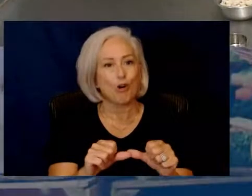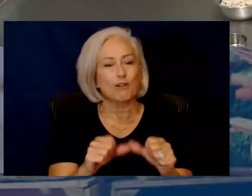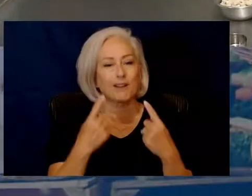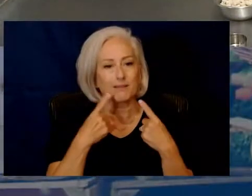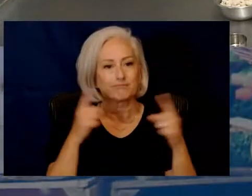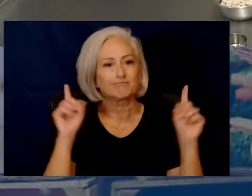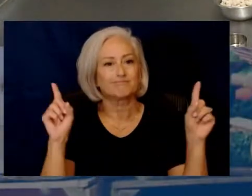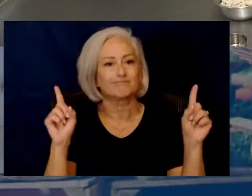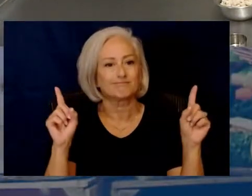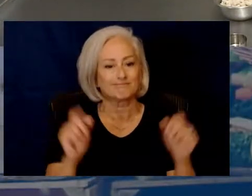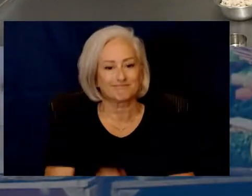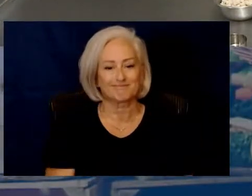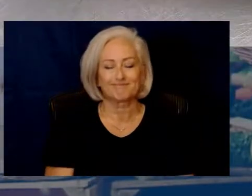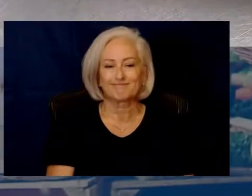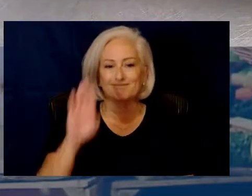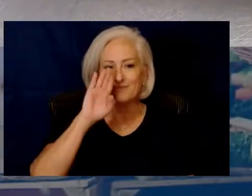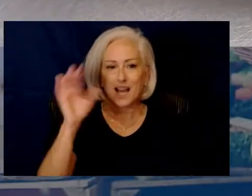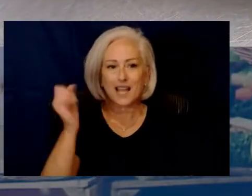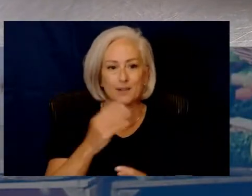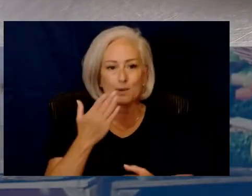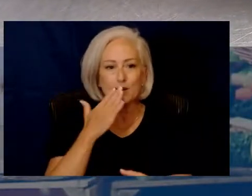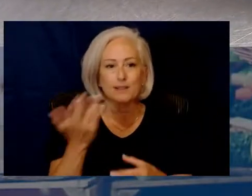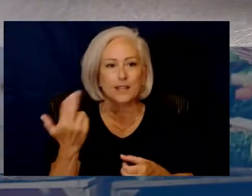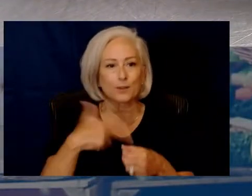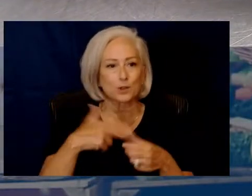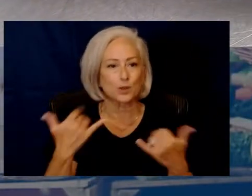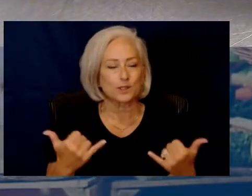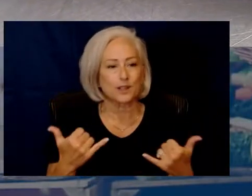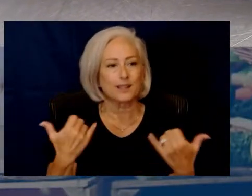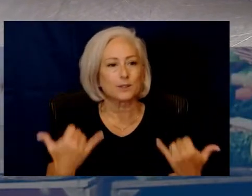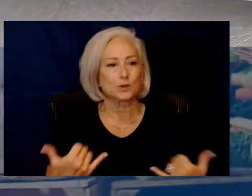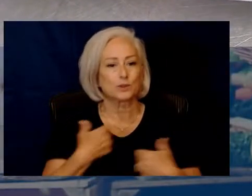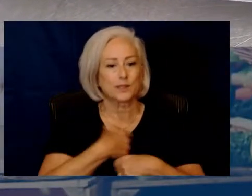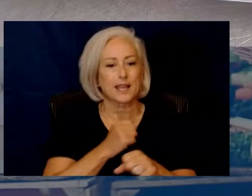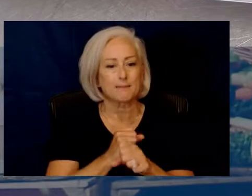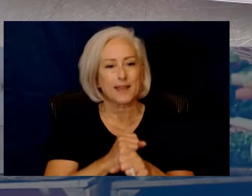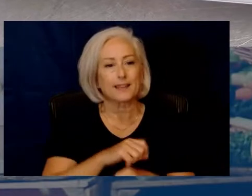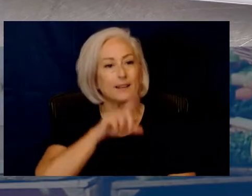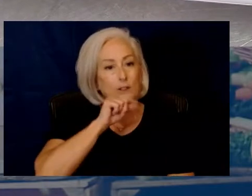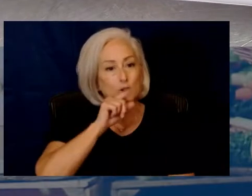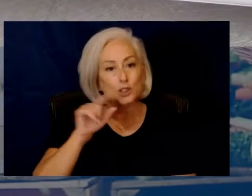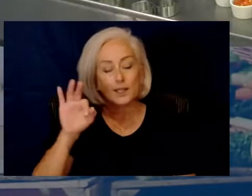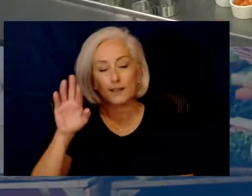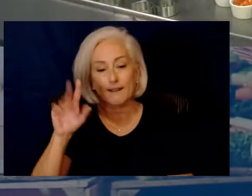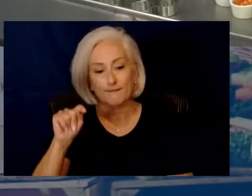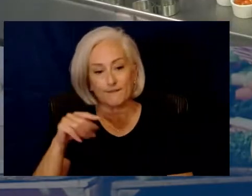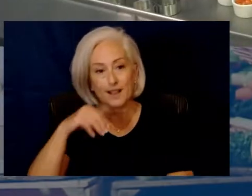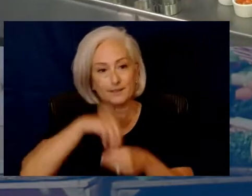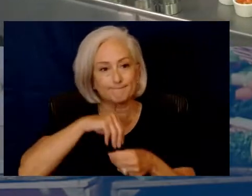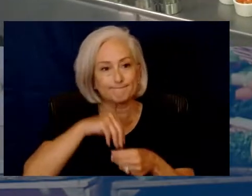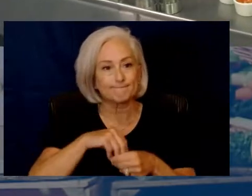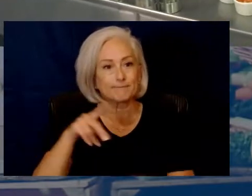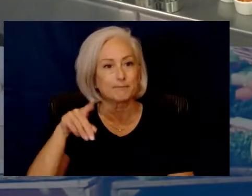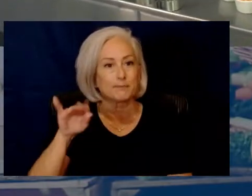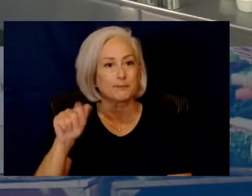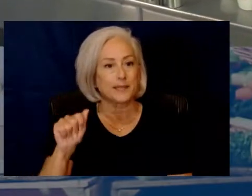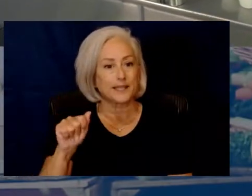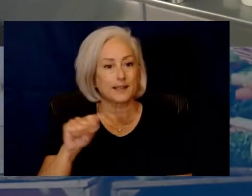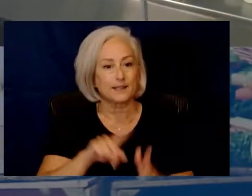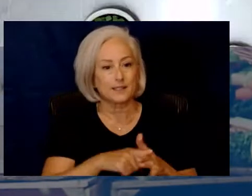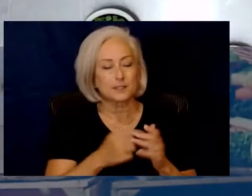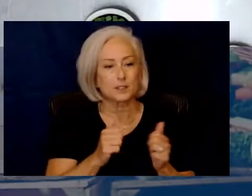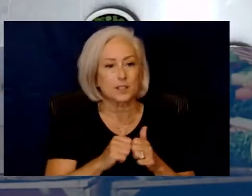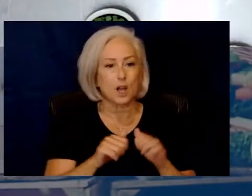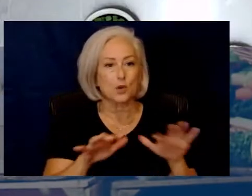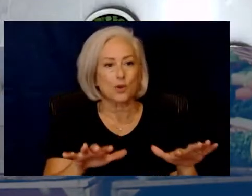Hello everyone, thank you for joining us today. Today we're going to be making a chicken and feta salad stuffed pita. We'll be starting off with some frozen